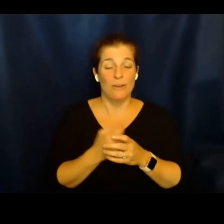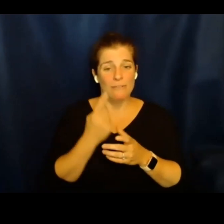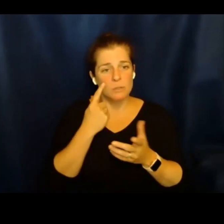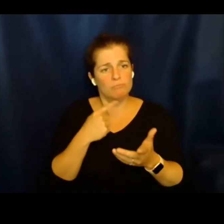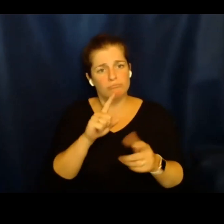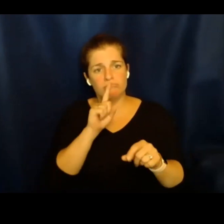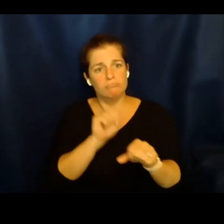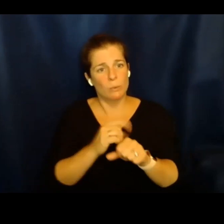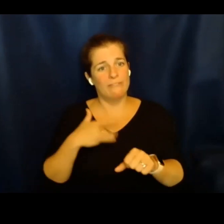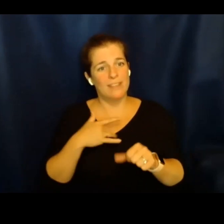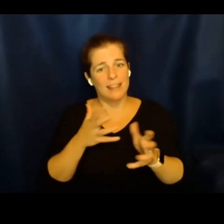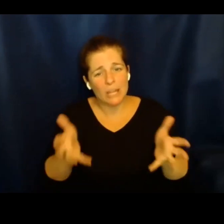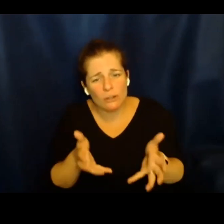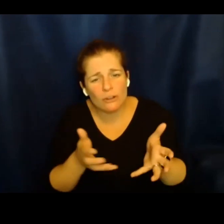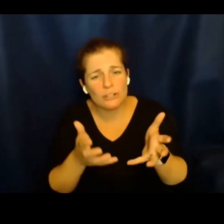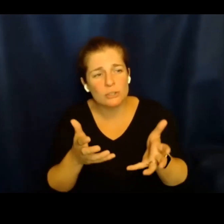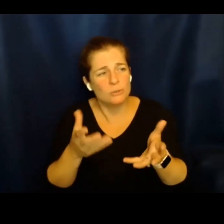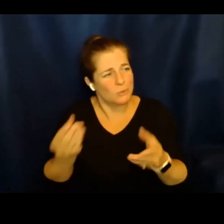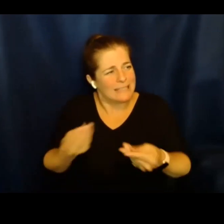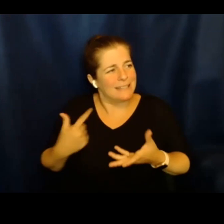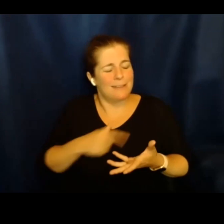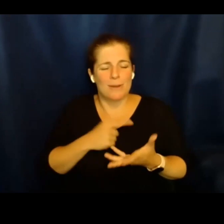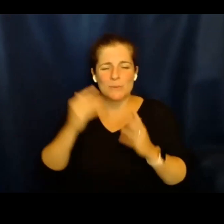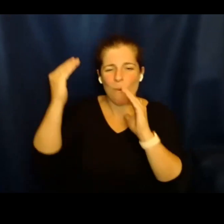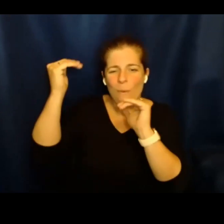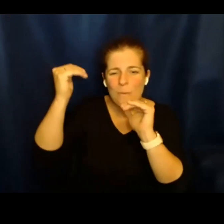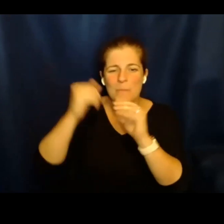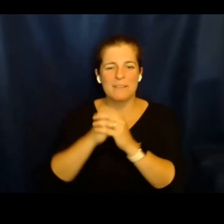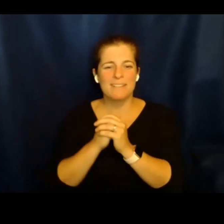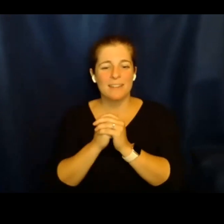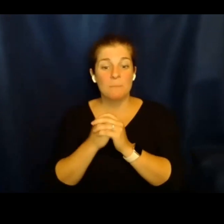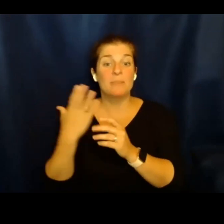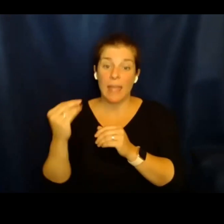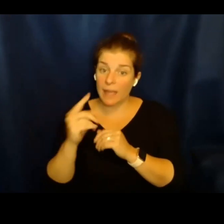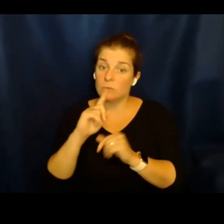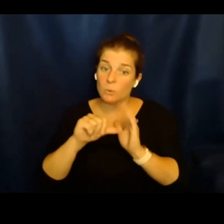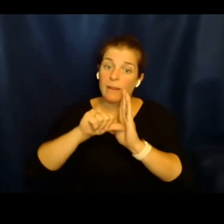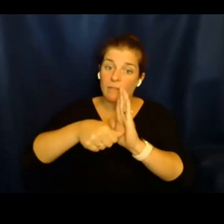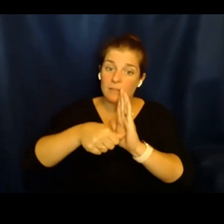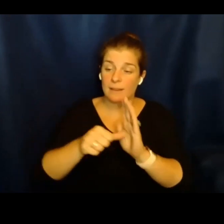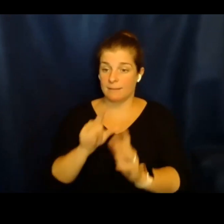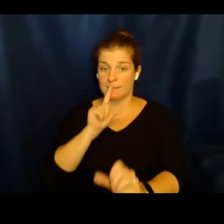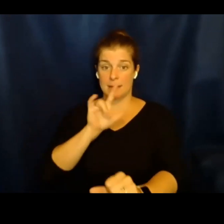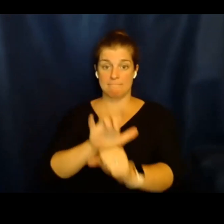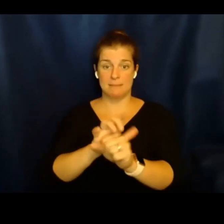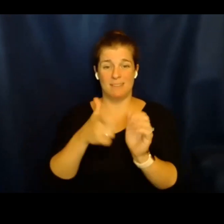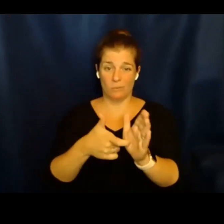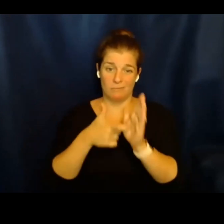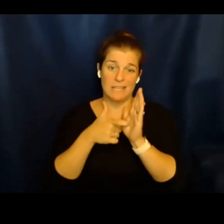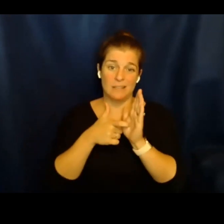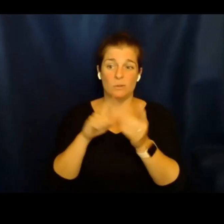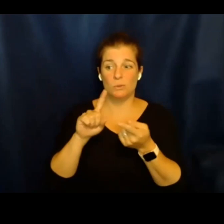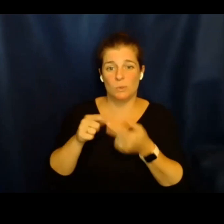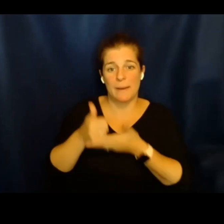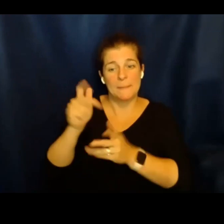us, to give us hope, and especially to emphasize that commitment that is needed to help those in